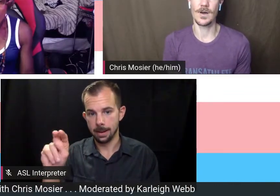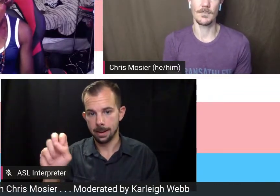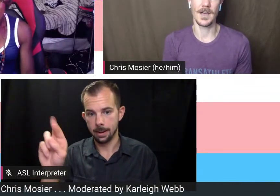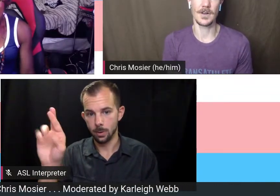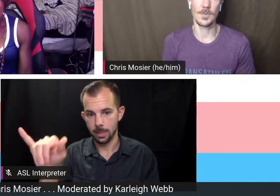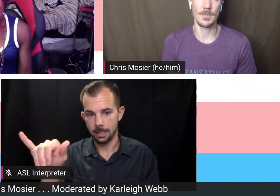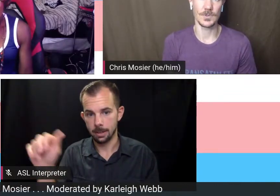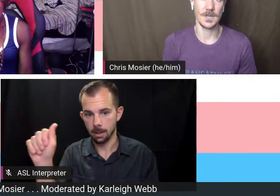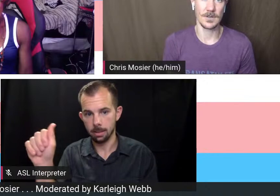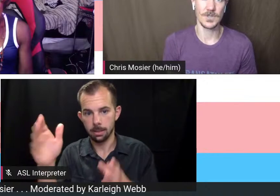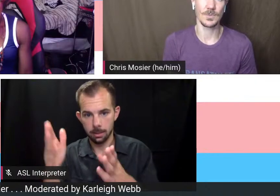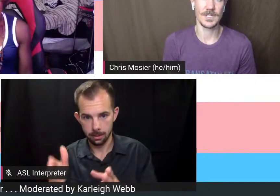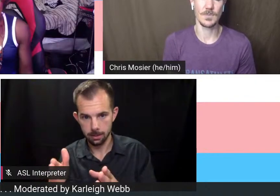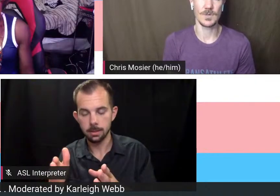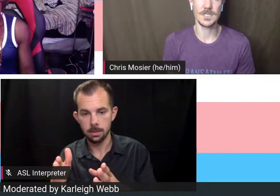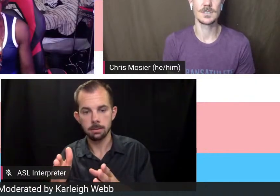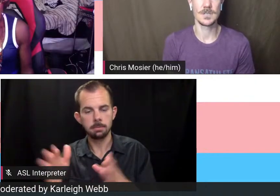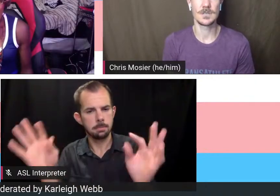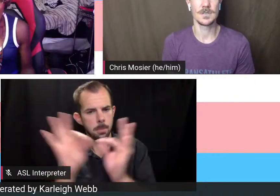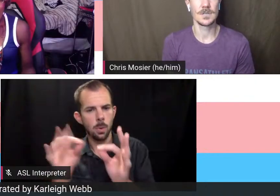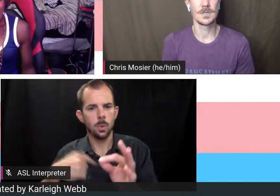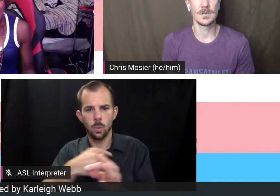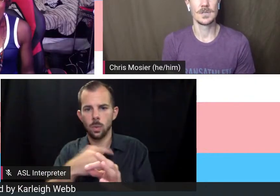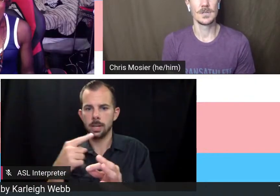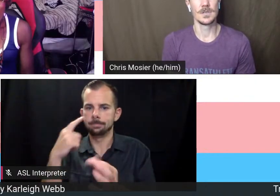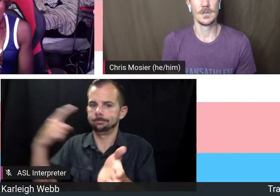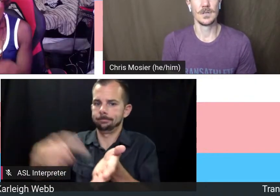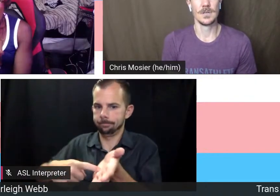space for non-binary people to also play sports.